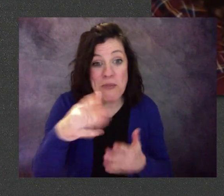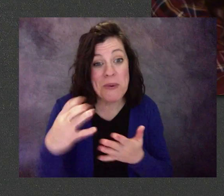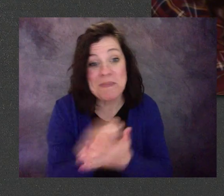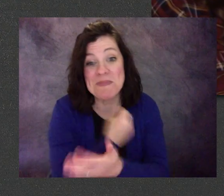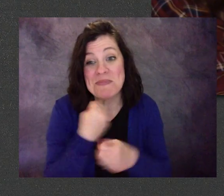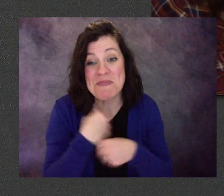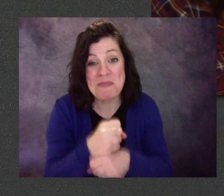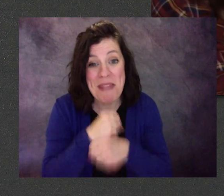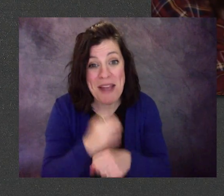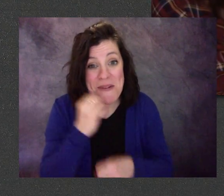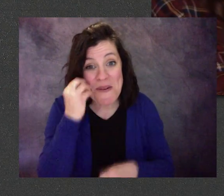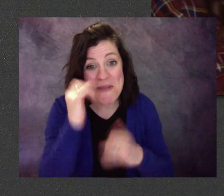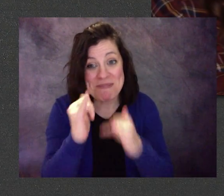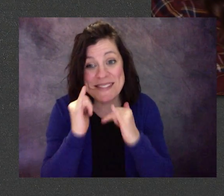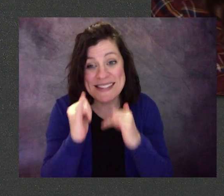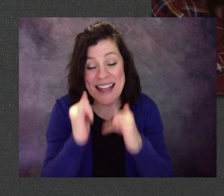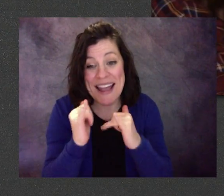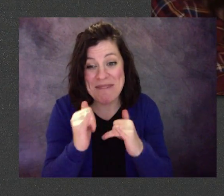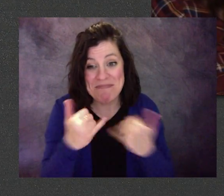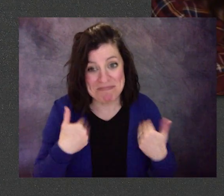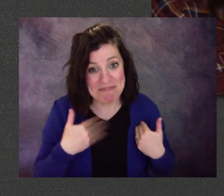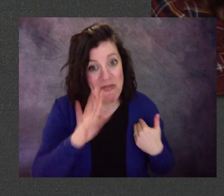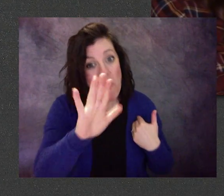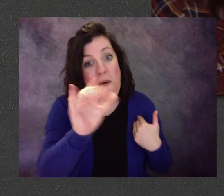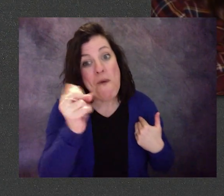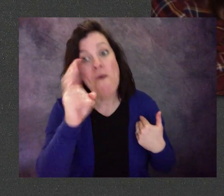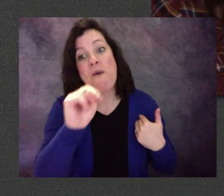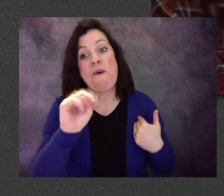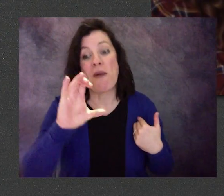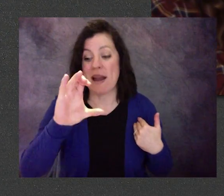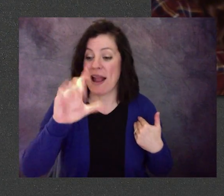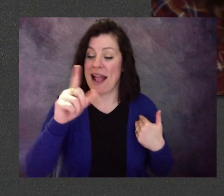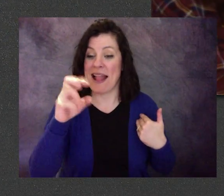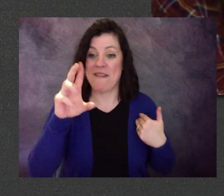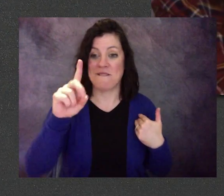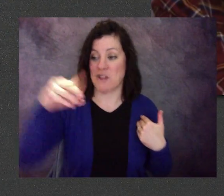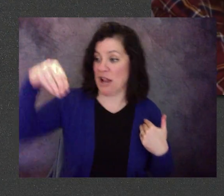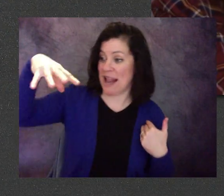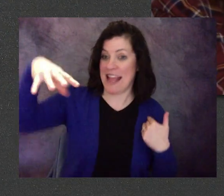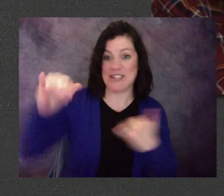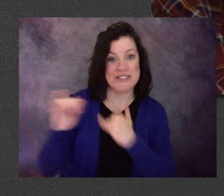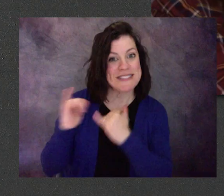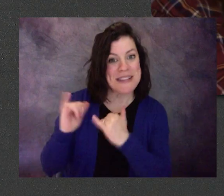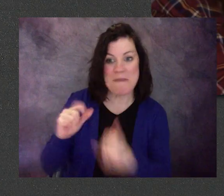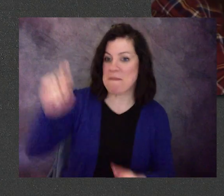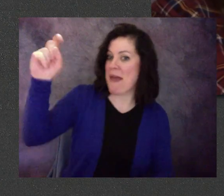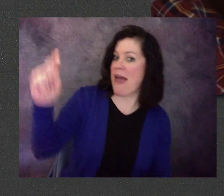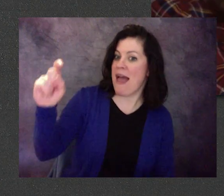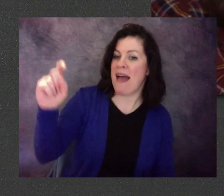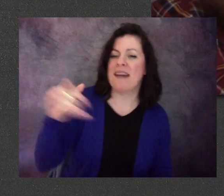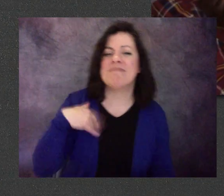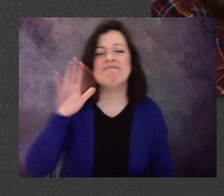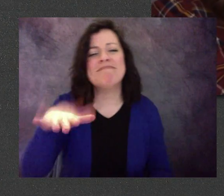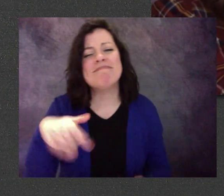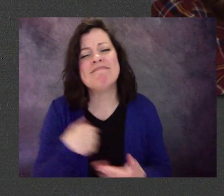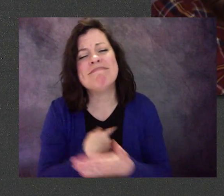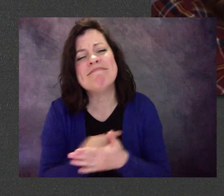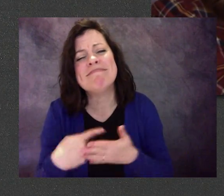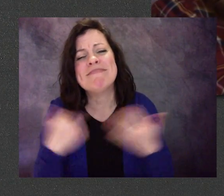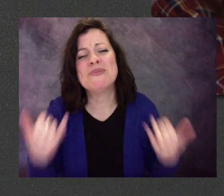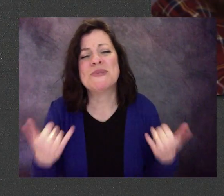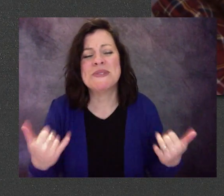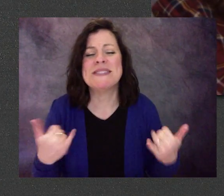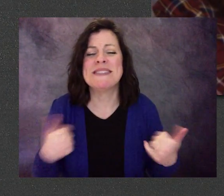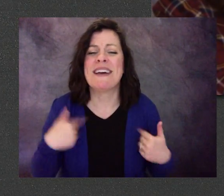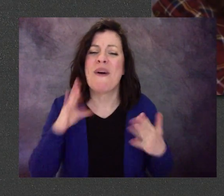Clifford too at home and have your very own Clifford Lantern just like me. Now, I hope that you enjoyed getting to talk and learn all about Clifford